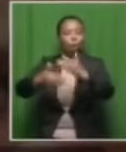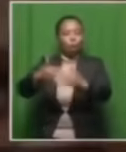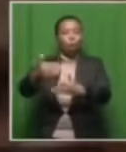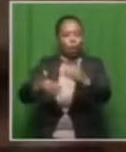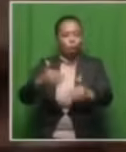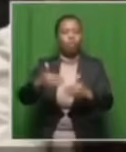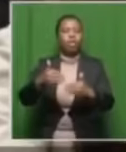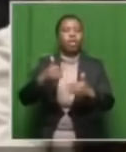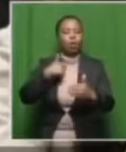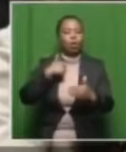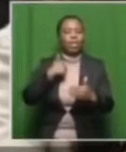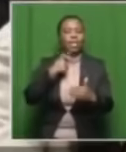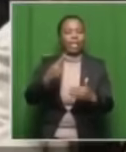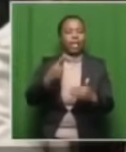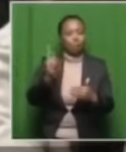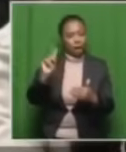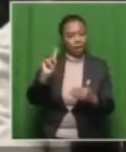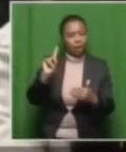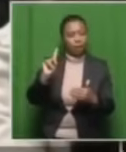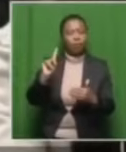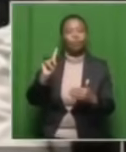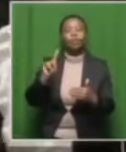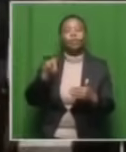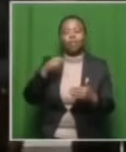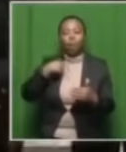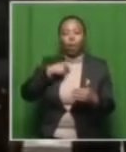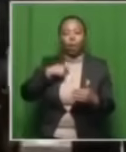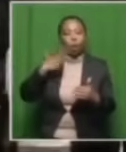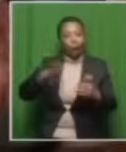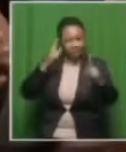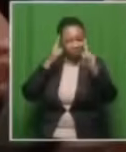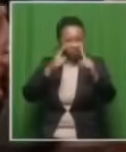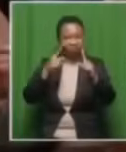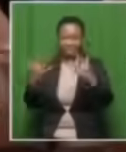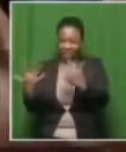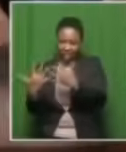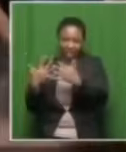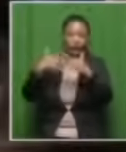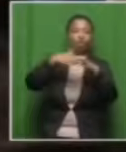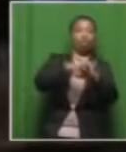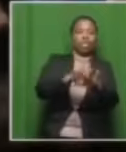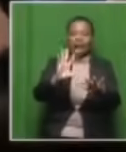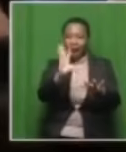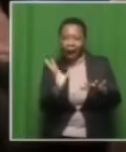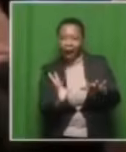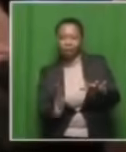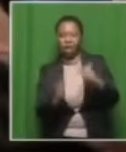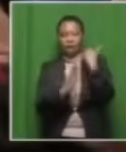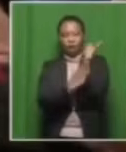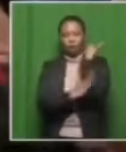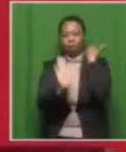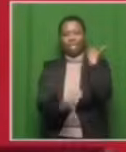are going to advocate for the gradual integration of the African continent in terms